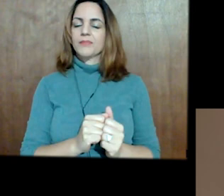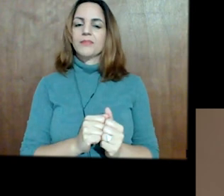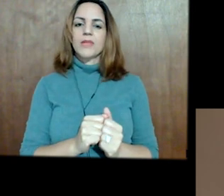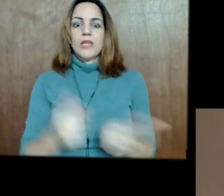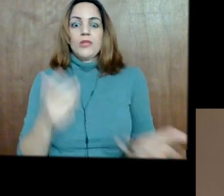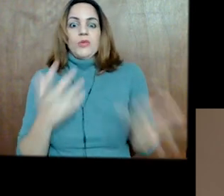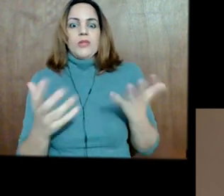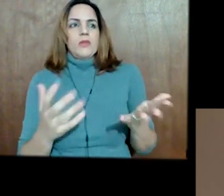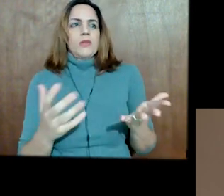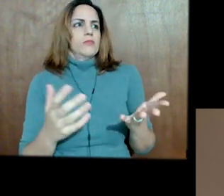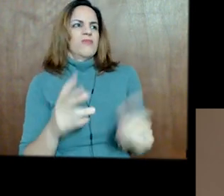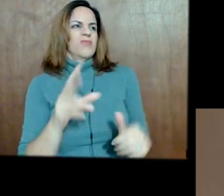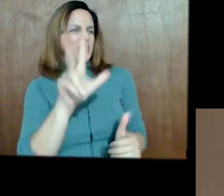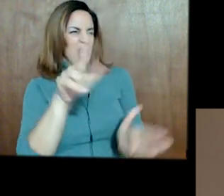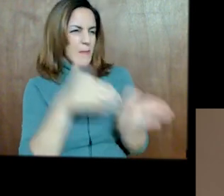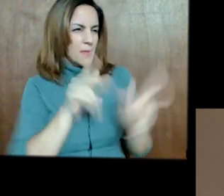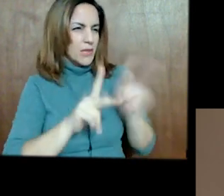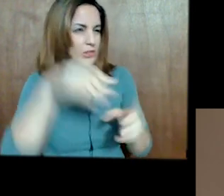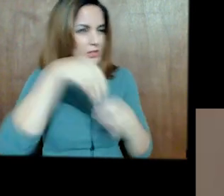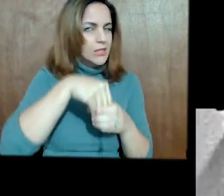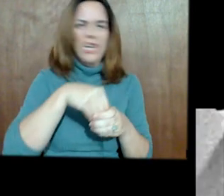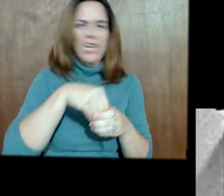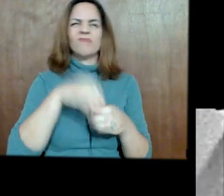in the Bronx, maybe hold